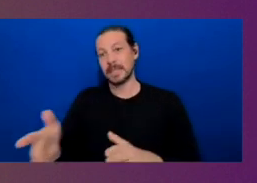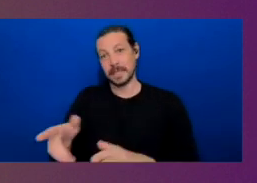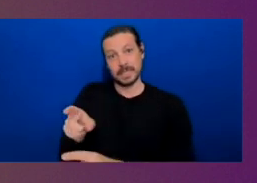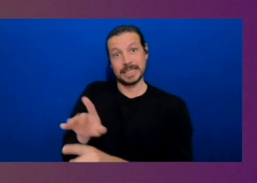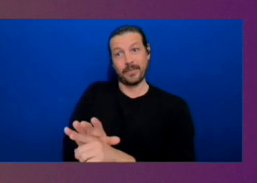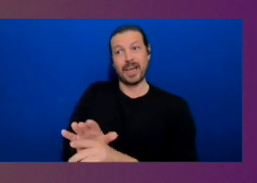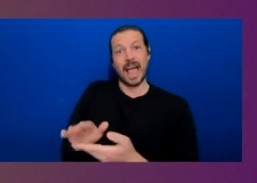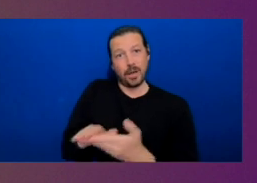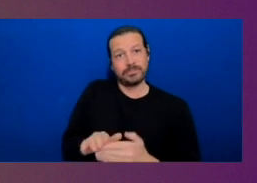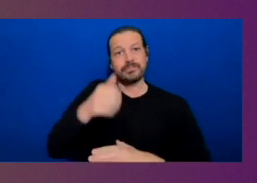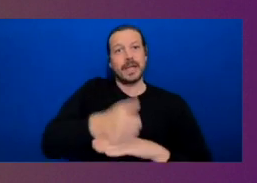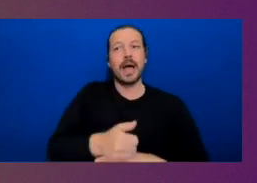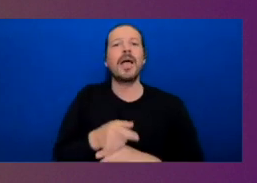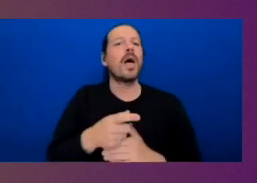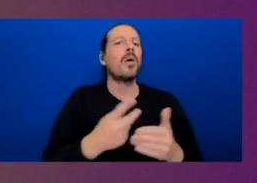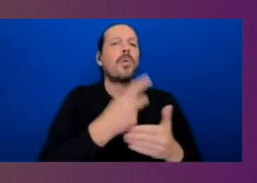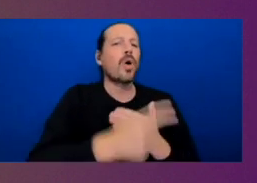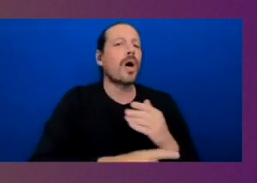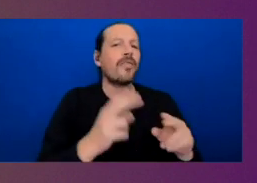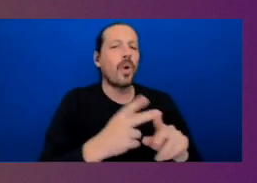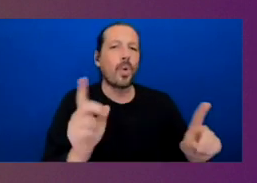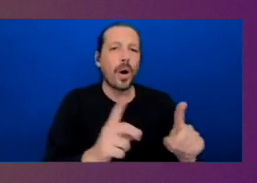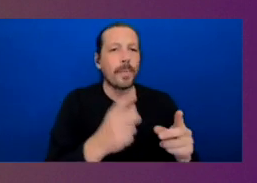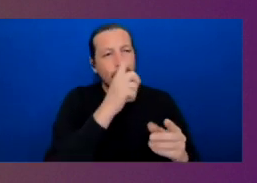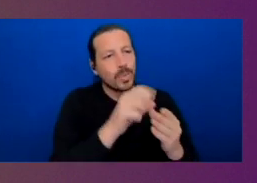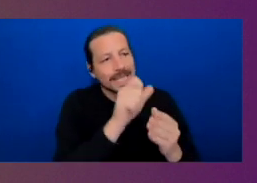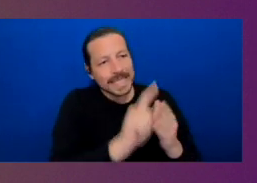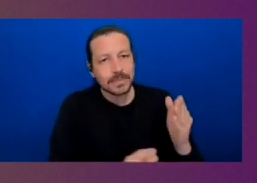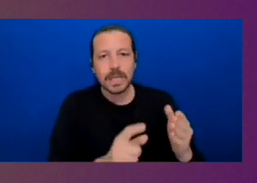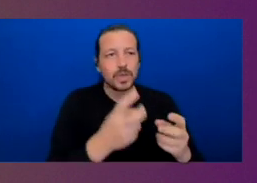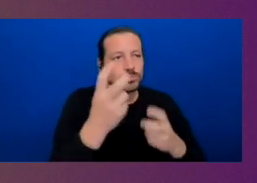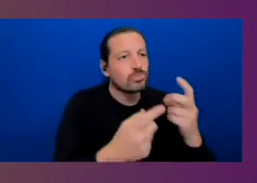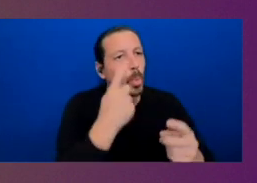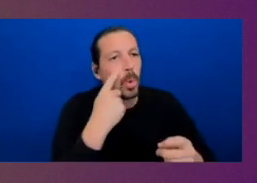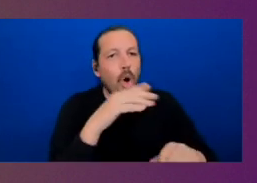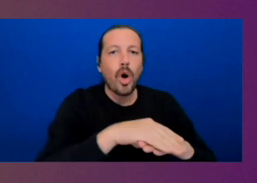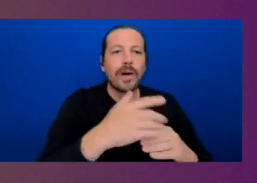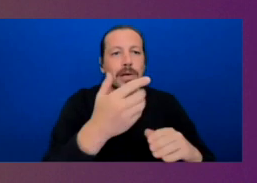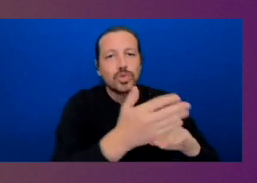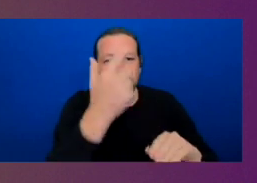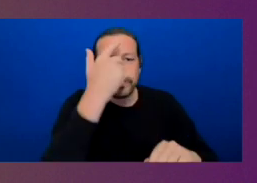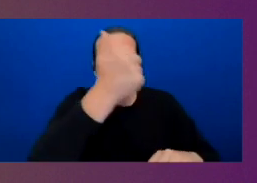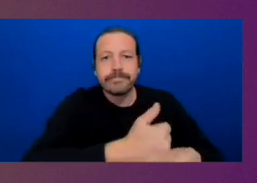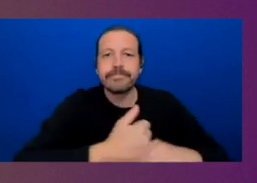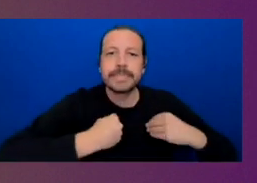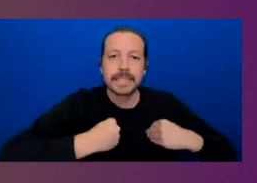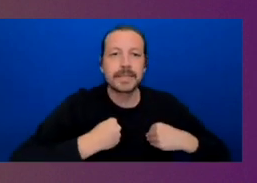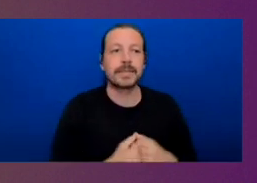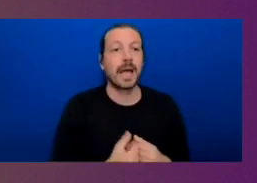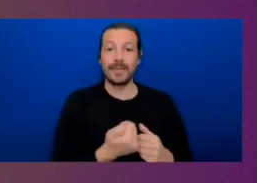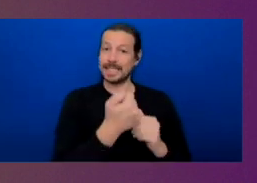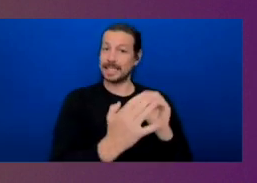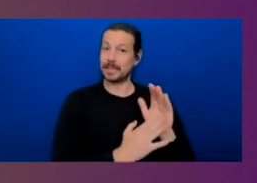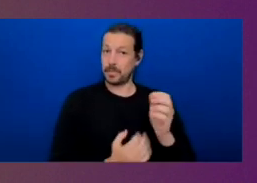with disability to explore the world of entrepreneurship and startups. It involves a 6-month support